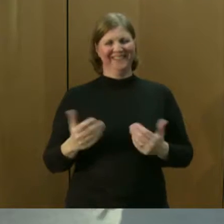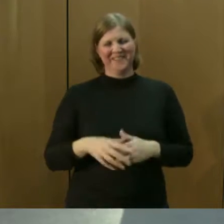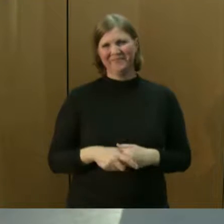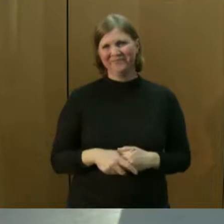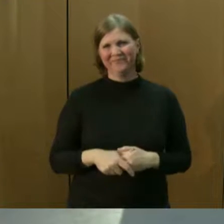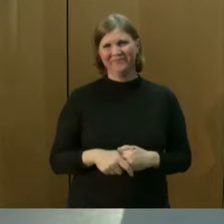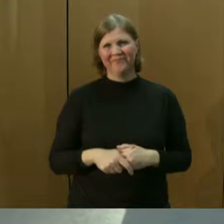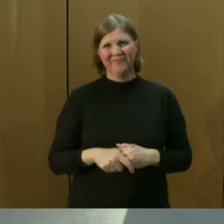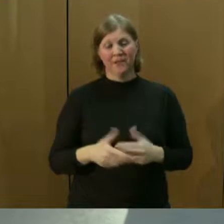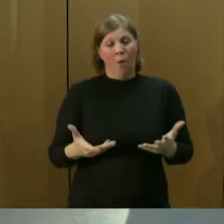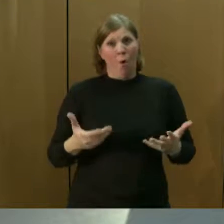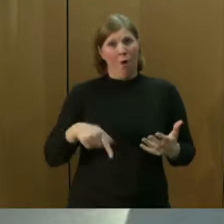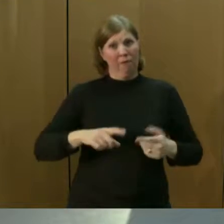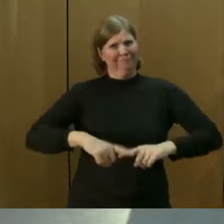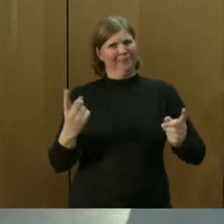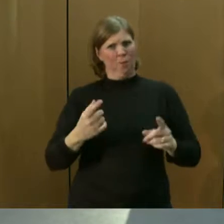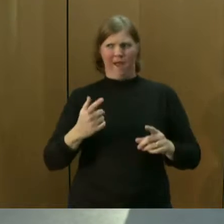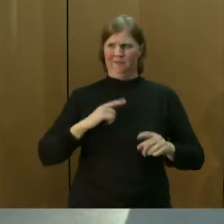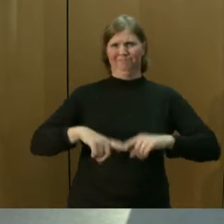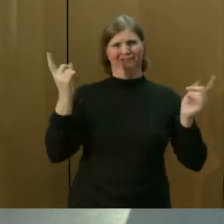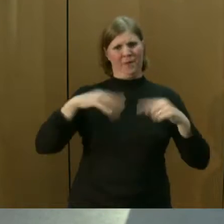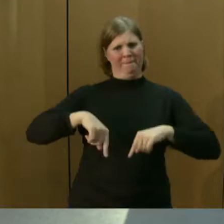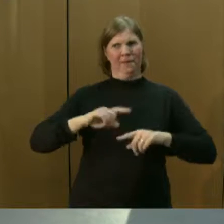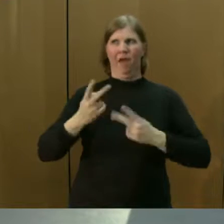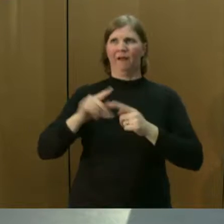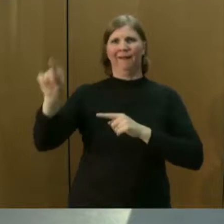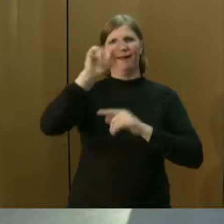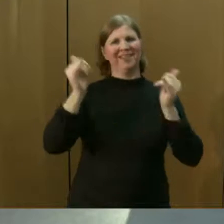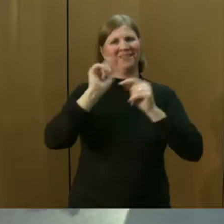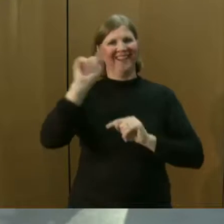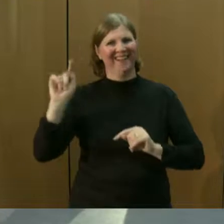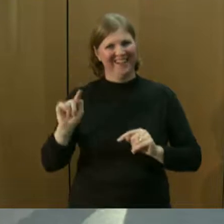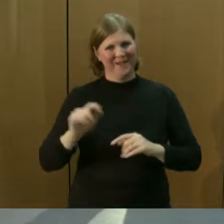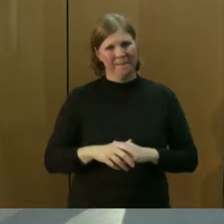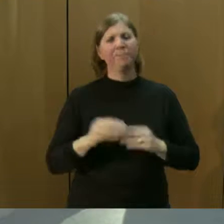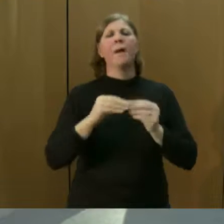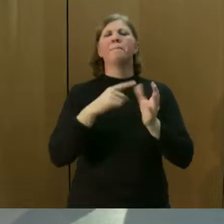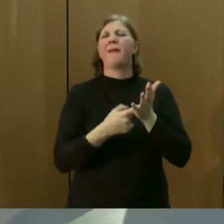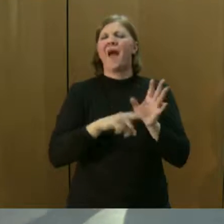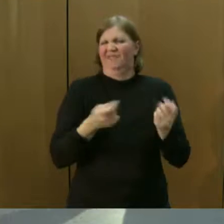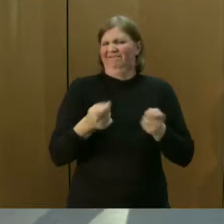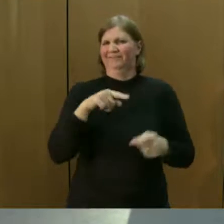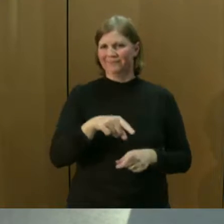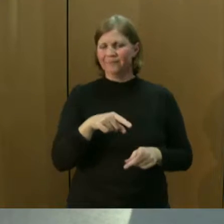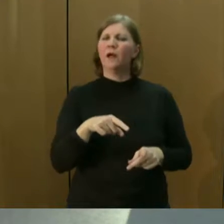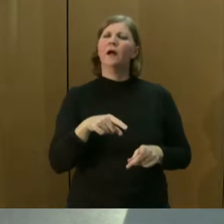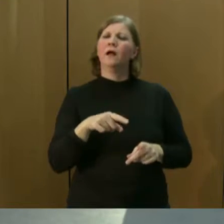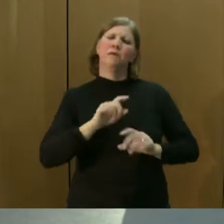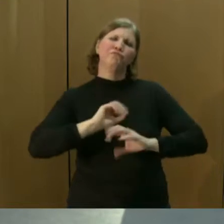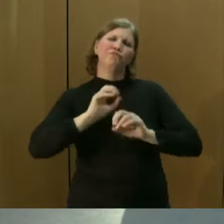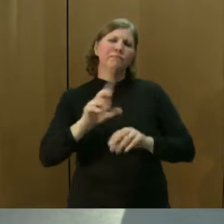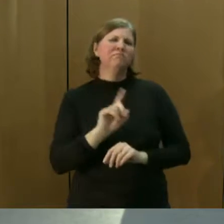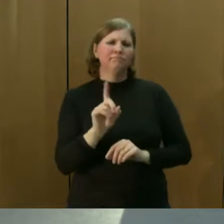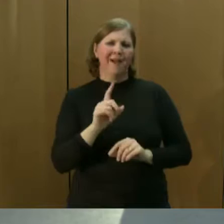Shall I talk more about the I think maybe if you talk a little bit about the Fringe Society, there's, I guess we will go into a bit of depth in terms of